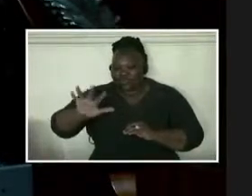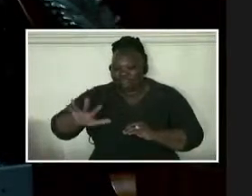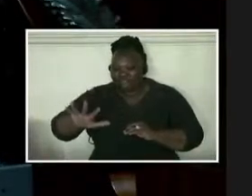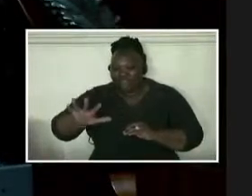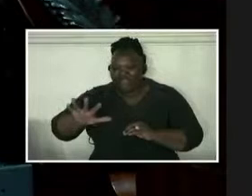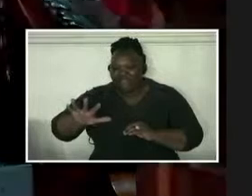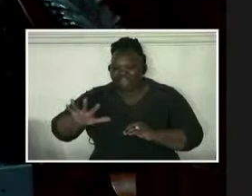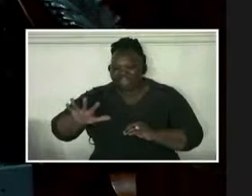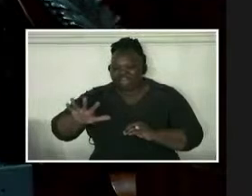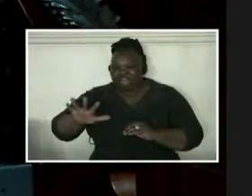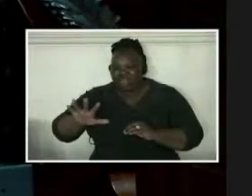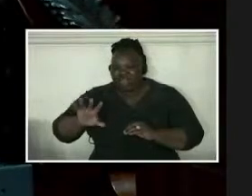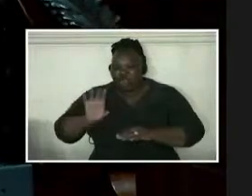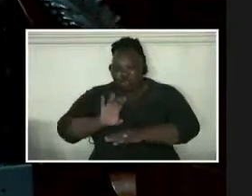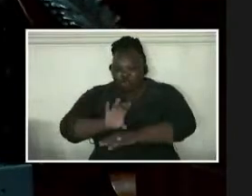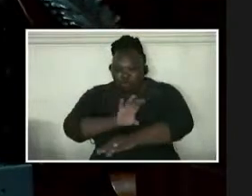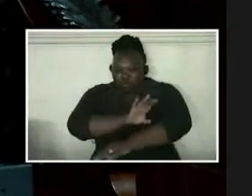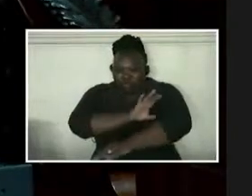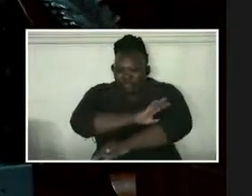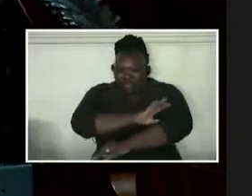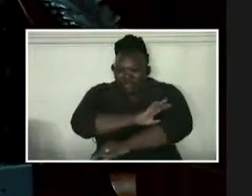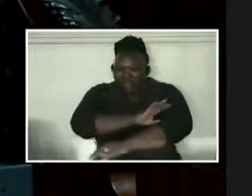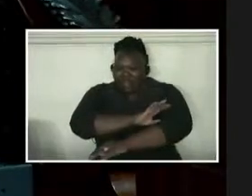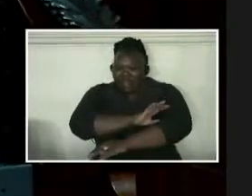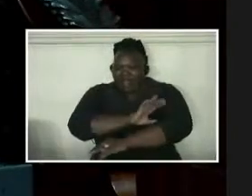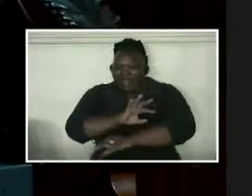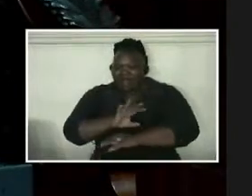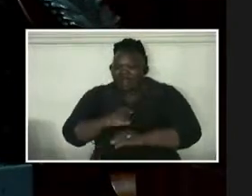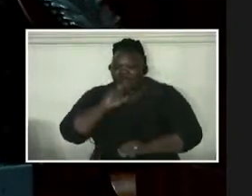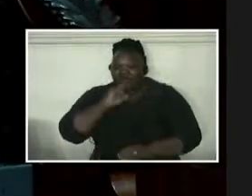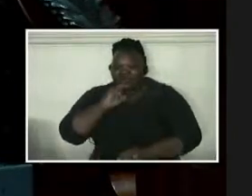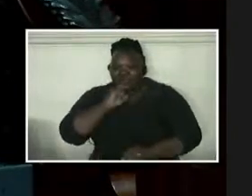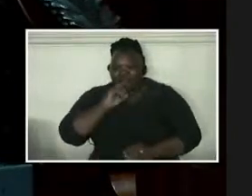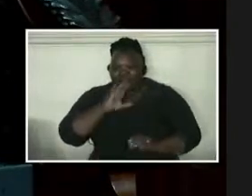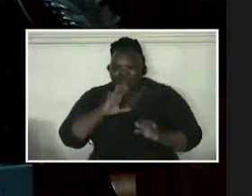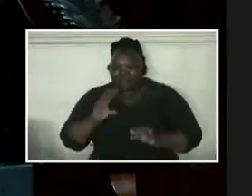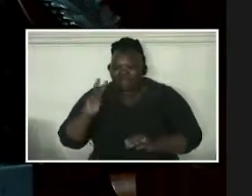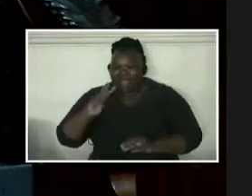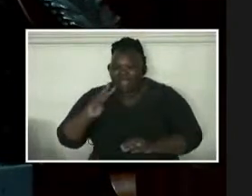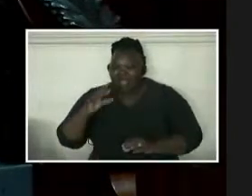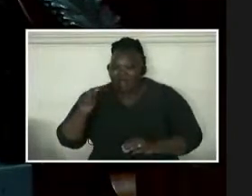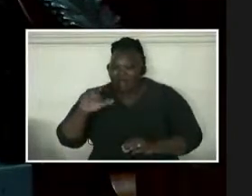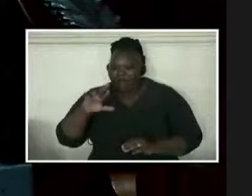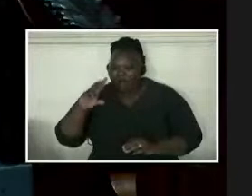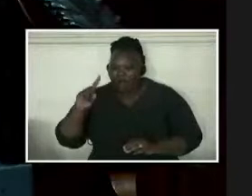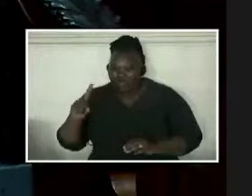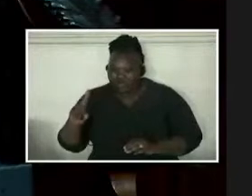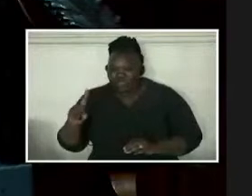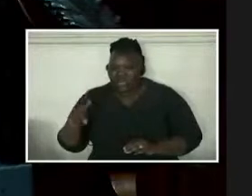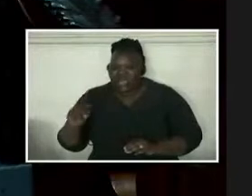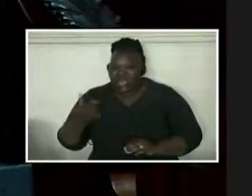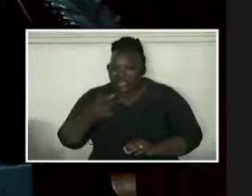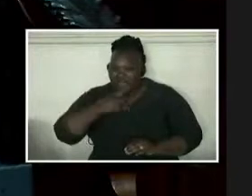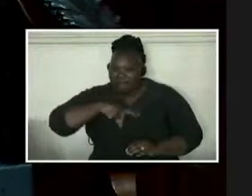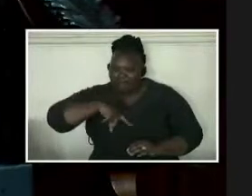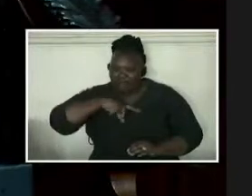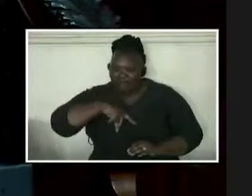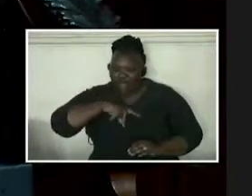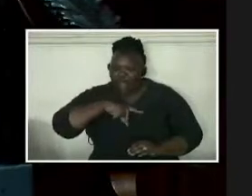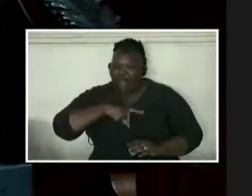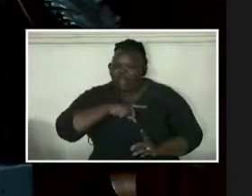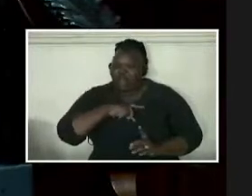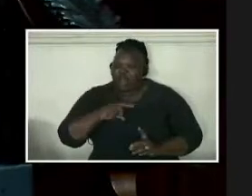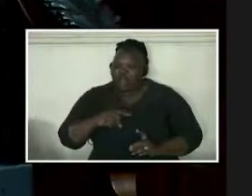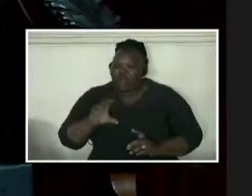wheels which will be utilized during their work rounds as well as 1232 personal computers at princeton